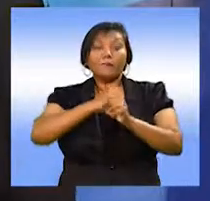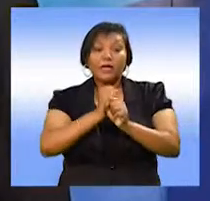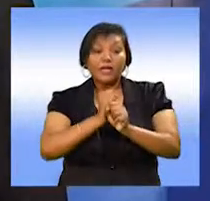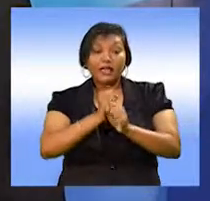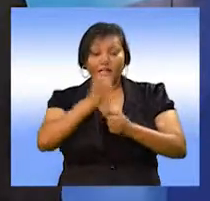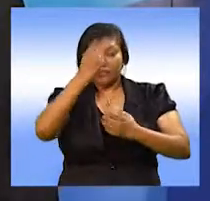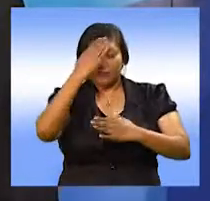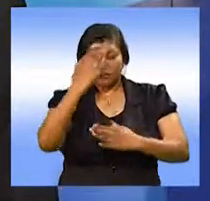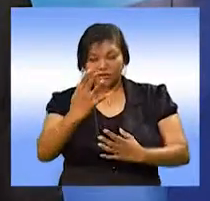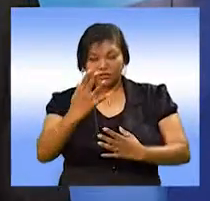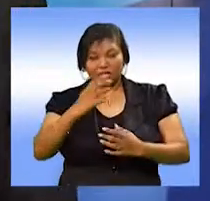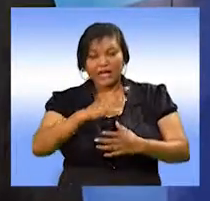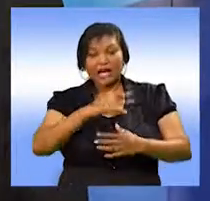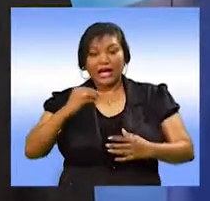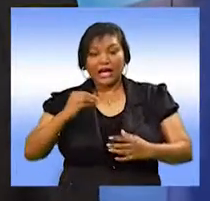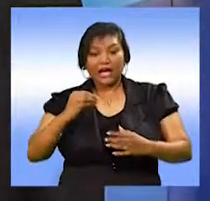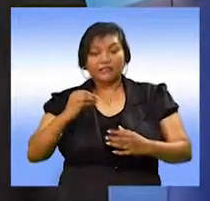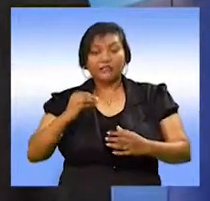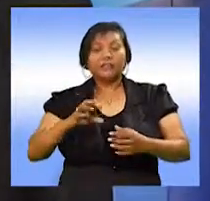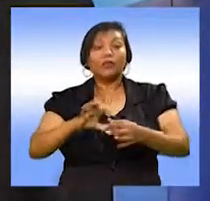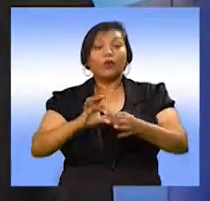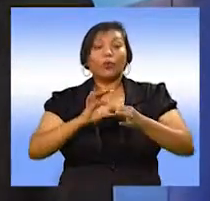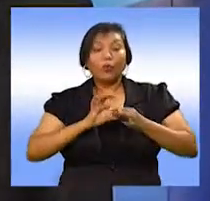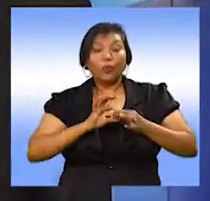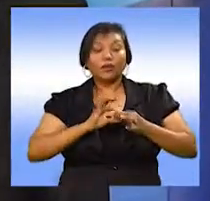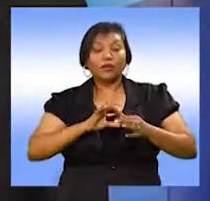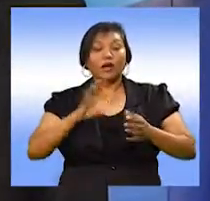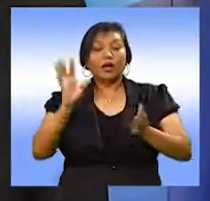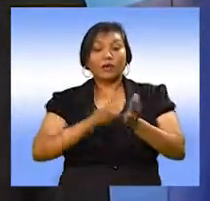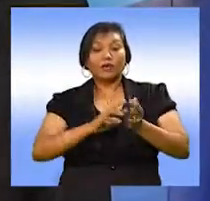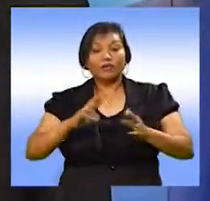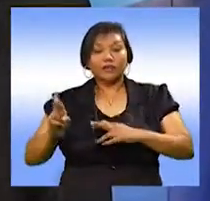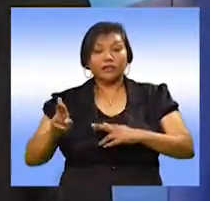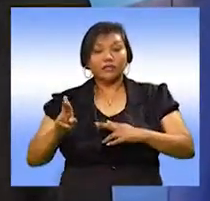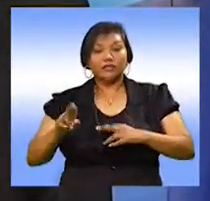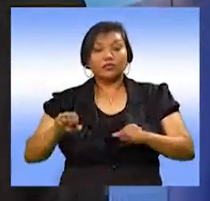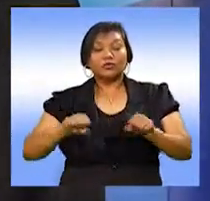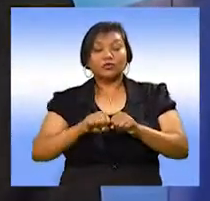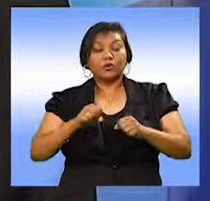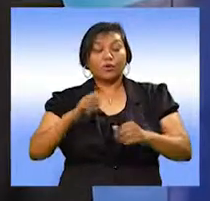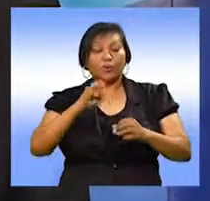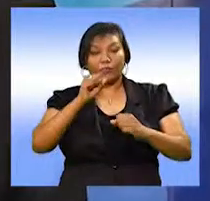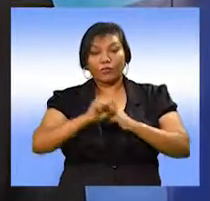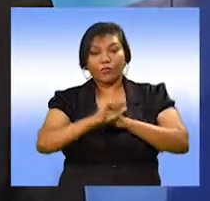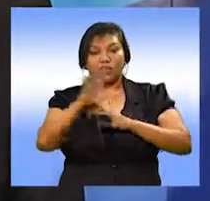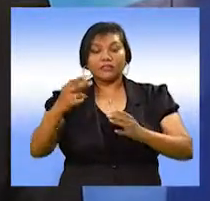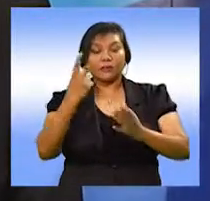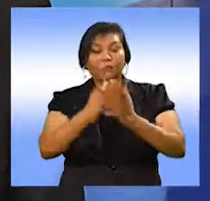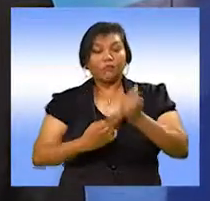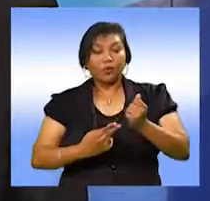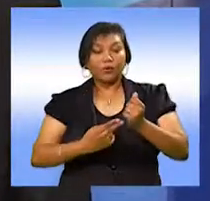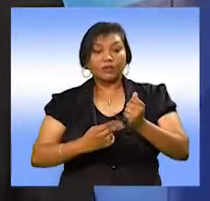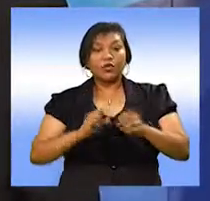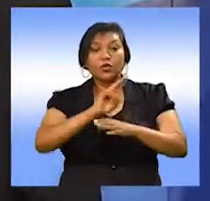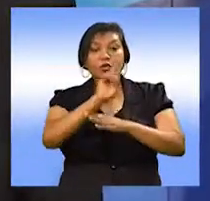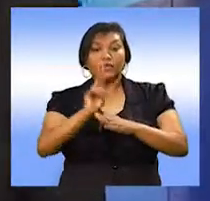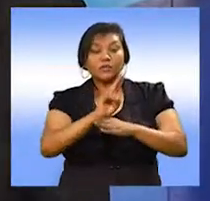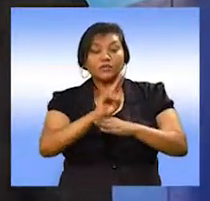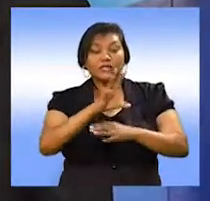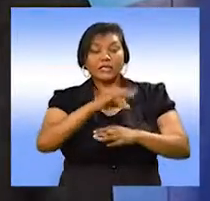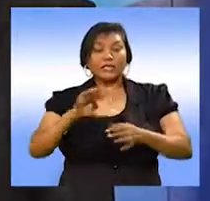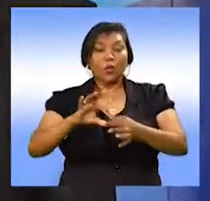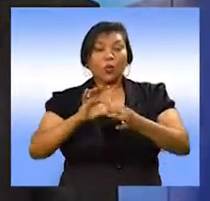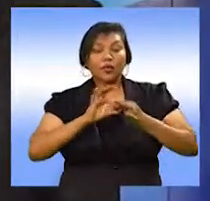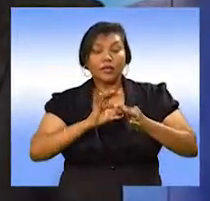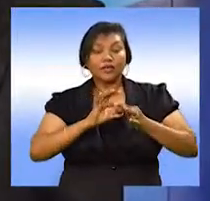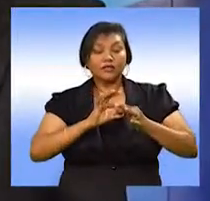and hence copyright owners. As such, broadcasters are both users and owners